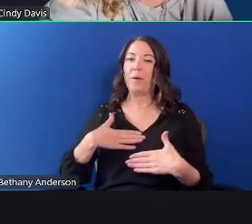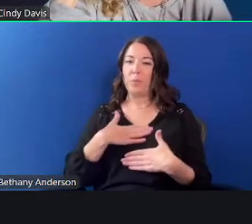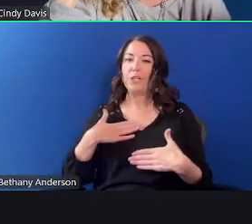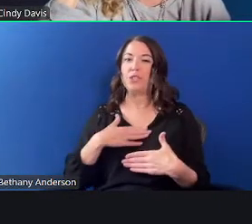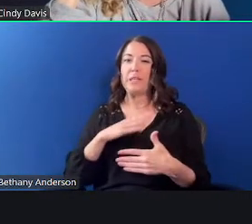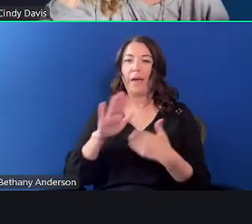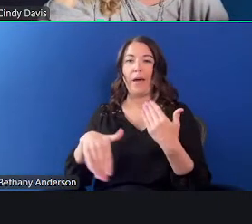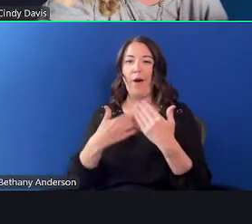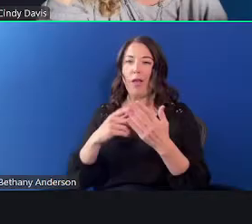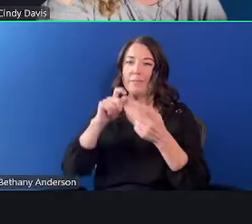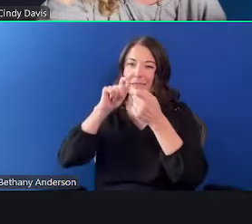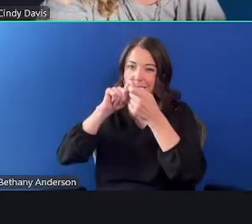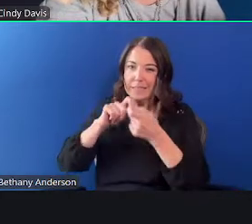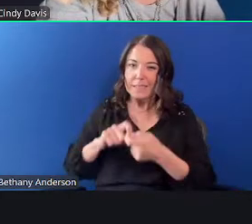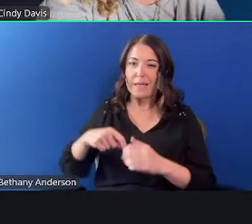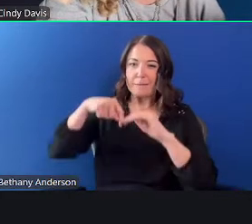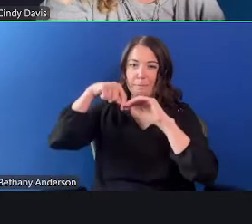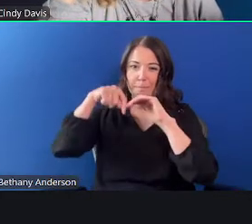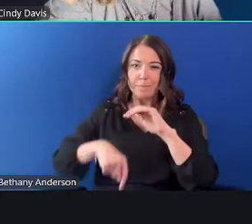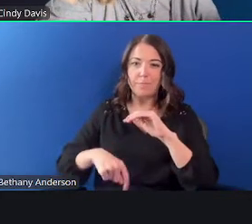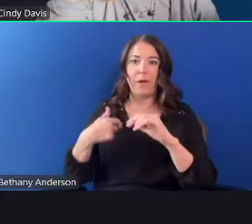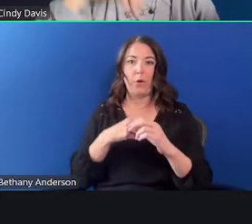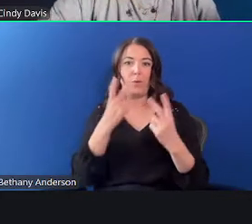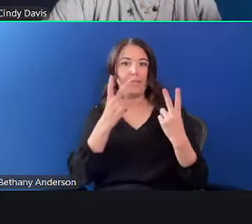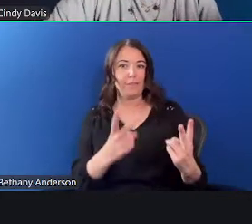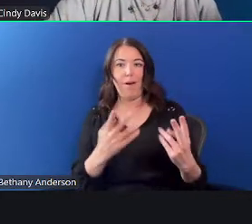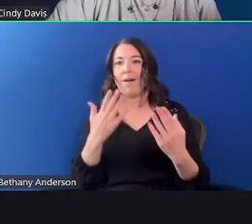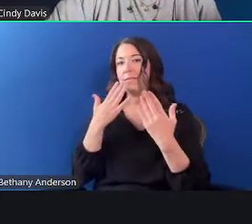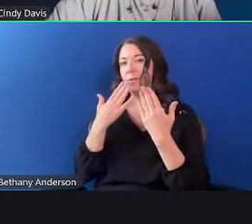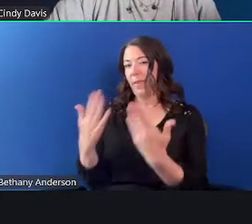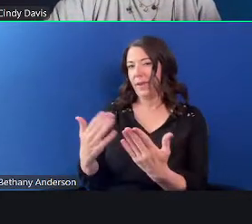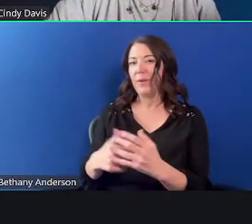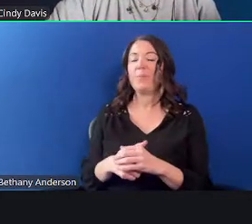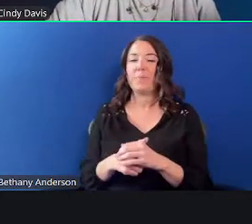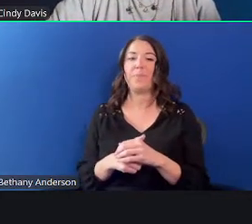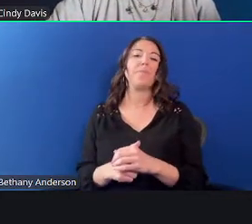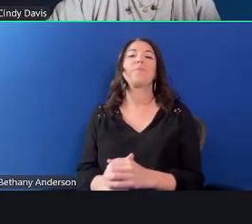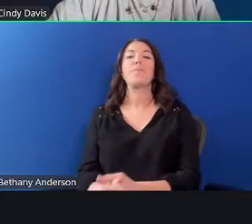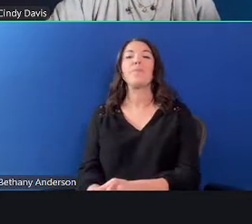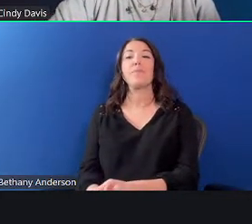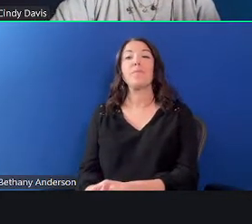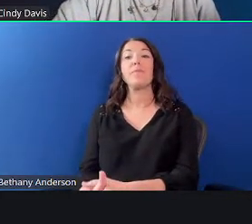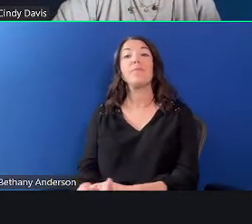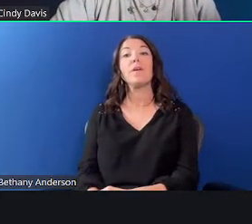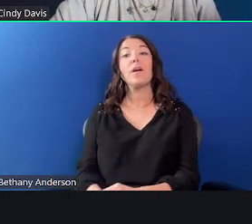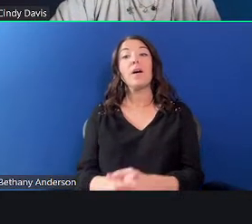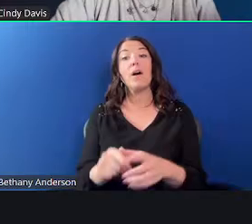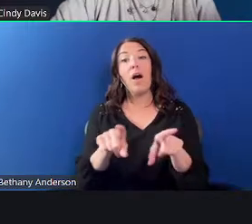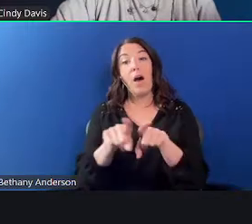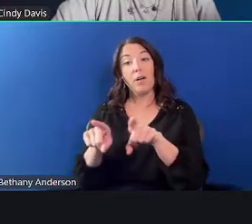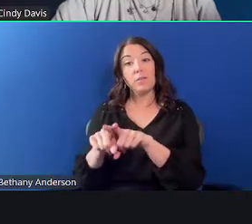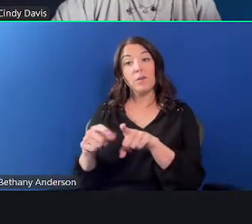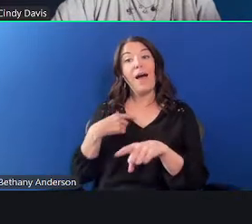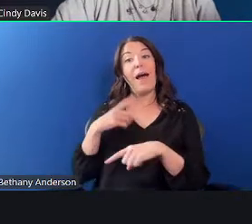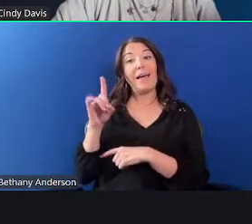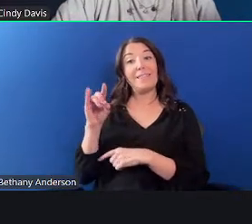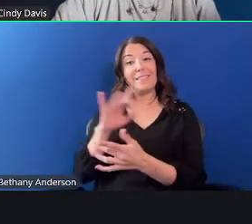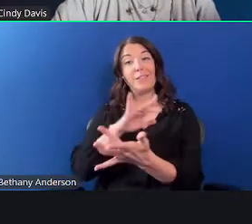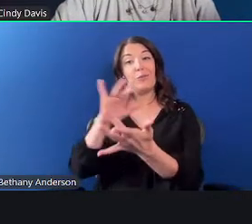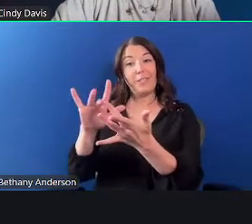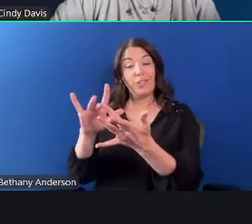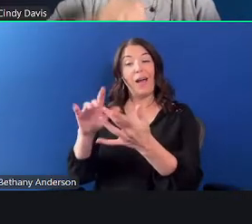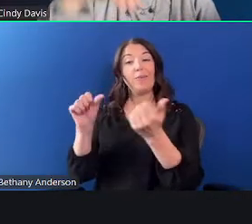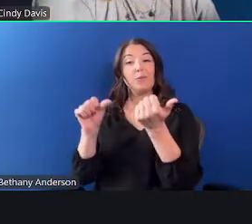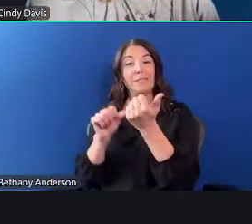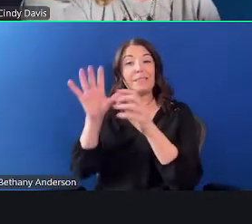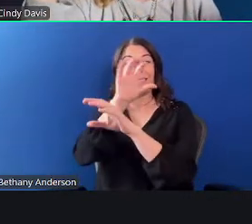of detail that we were able to see. Thank you for that. And I also reached out to Assistant